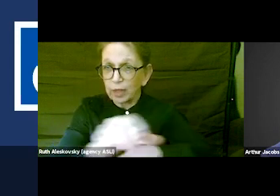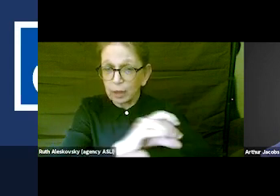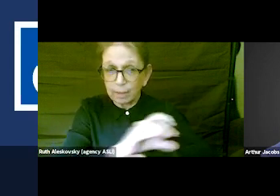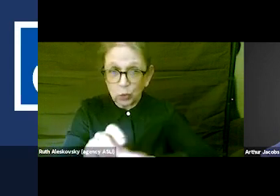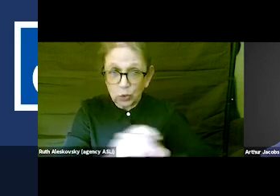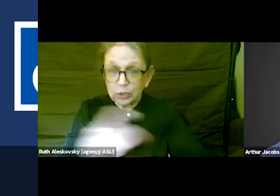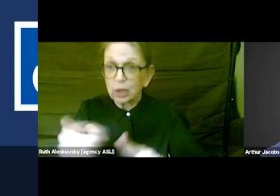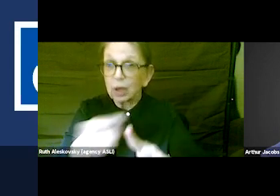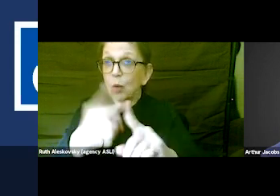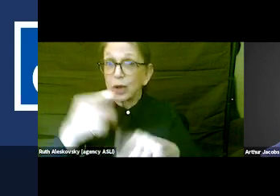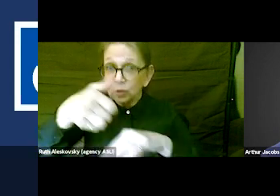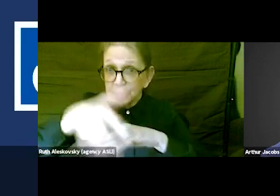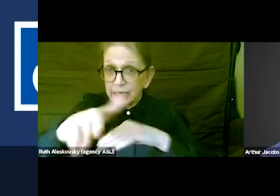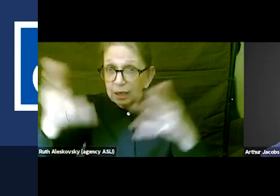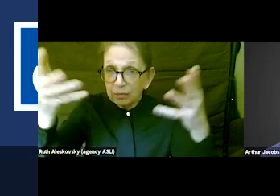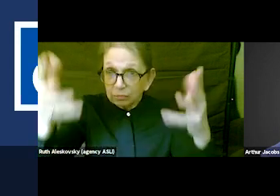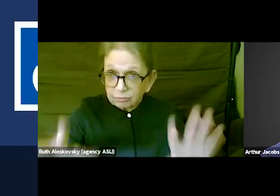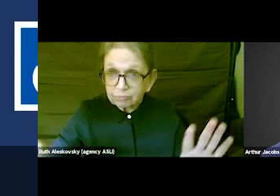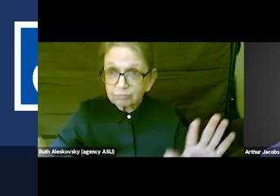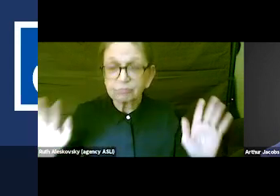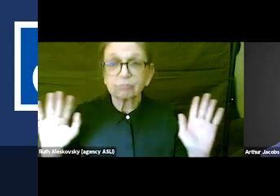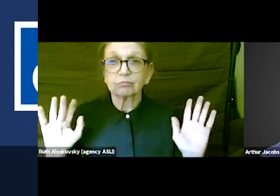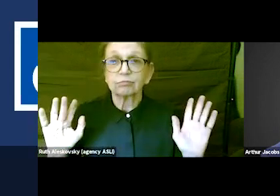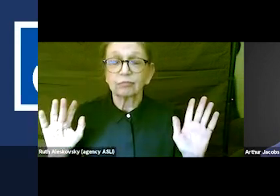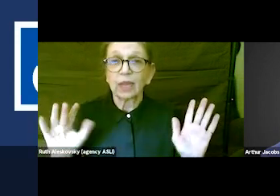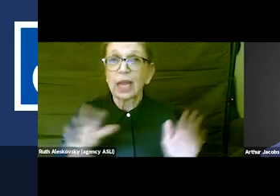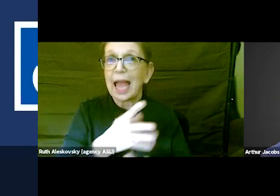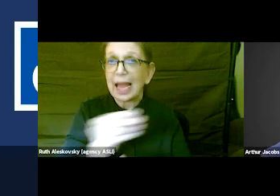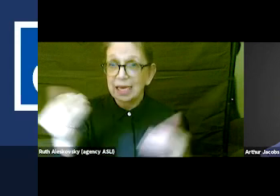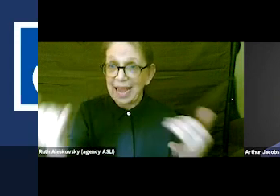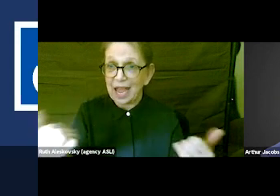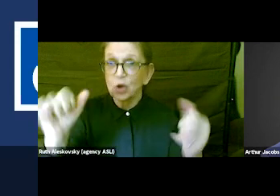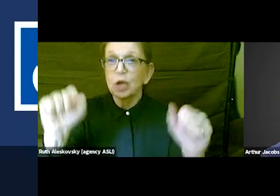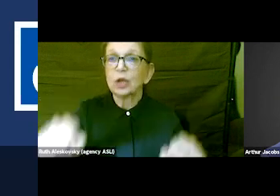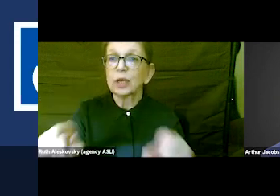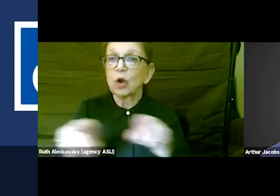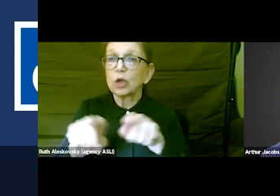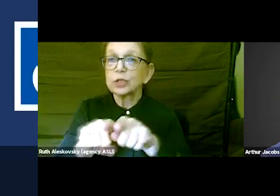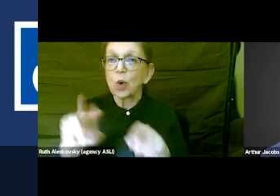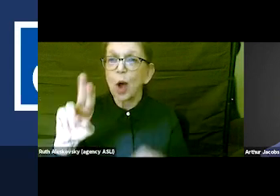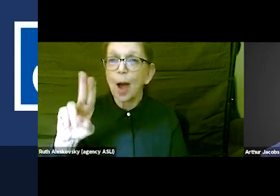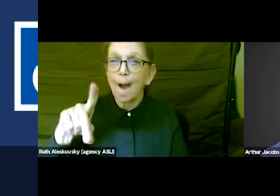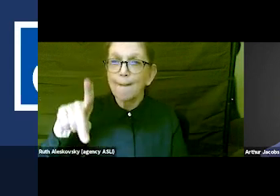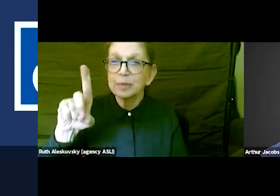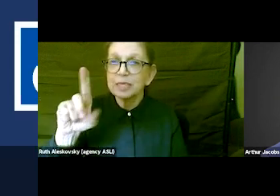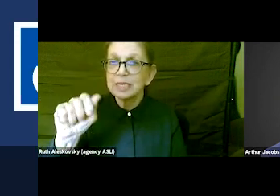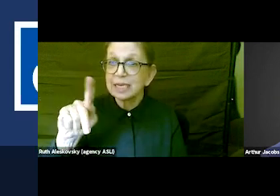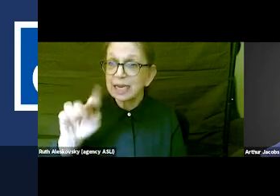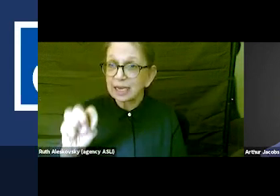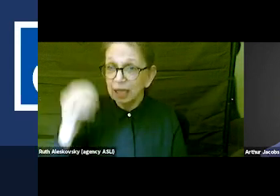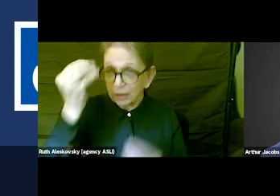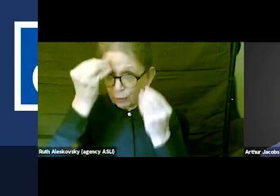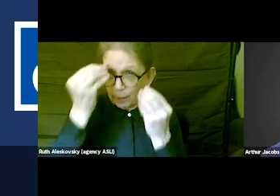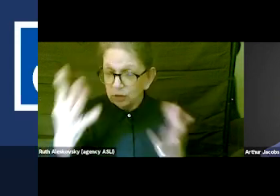an application, that was it. You couldn't update the information until you were called for an appointment, and only some of it could